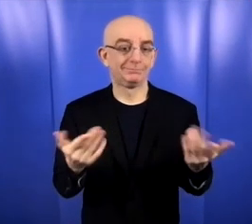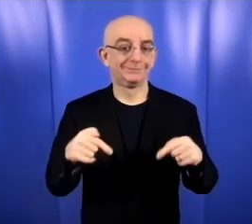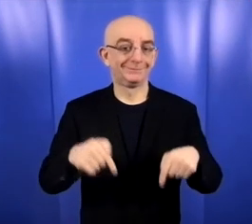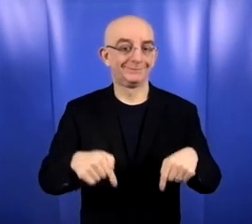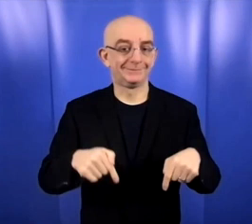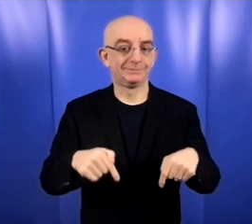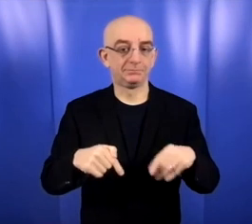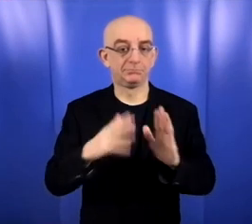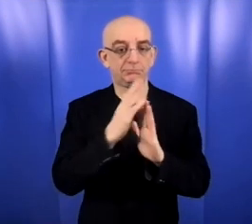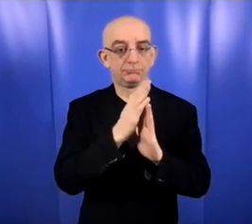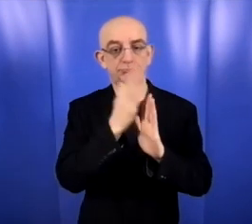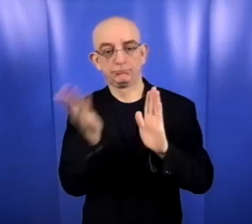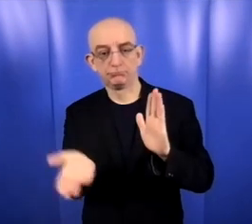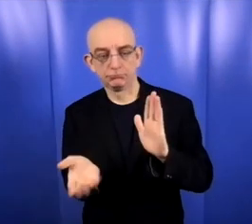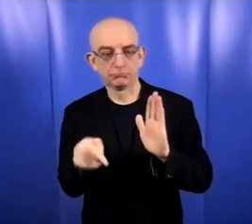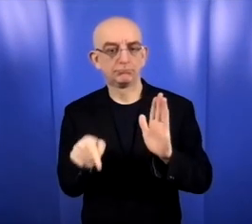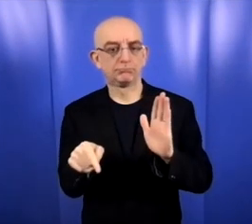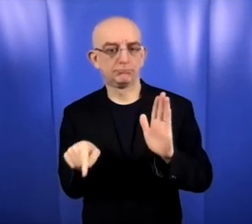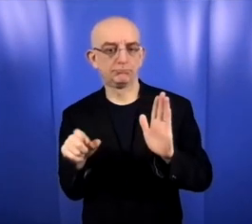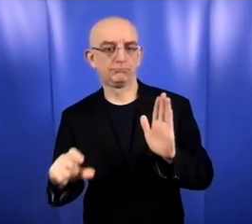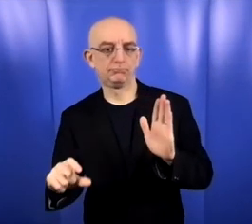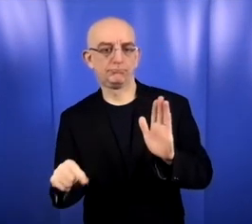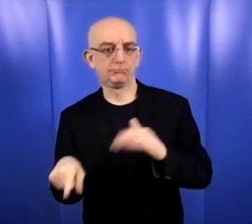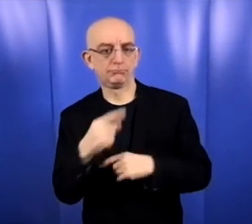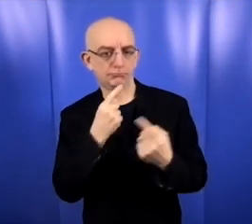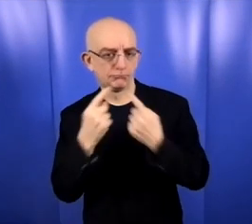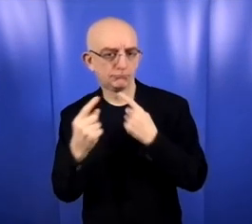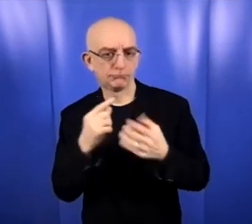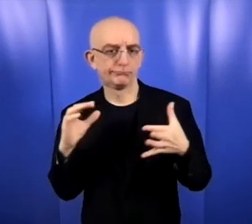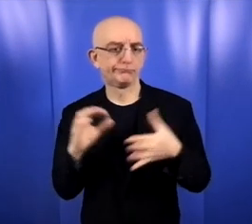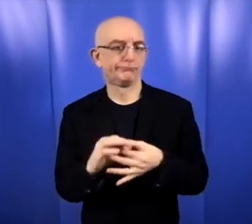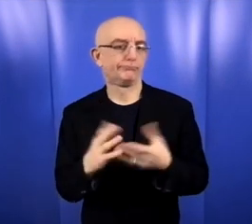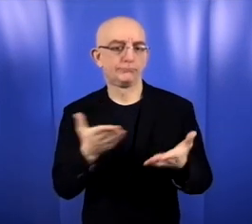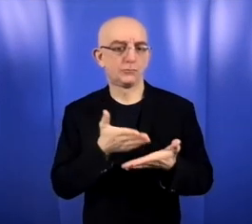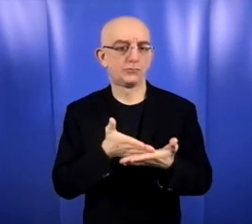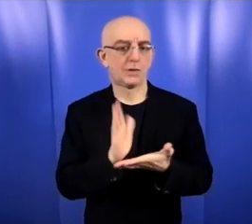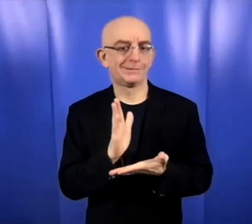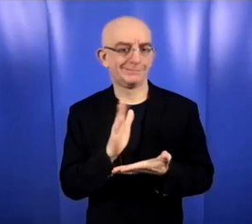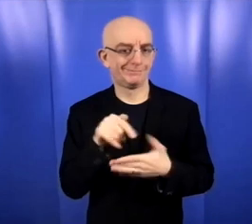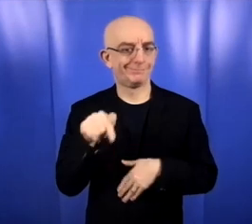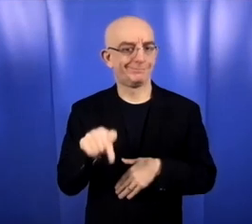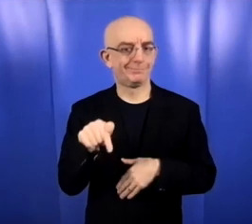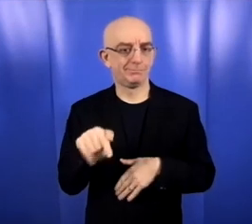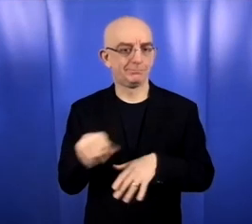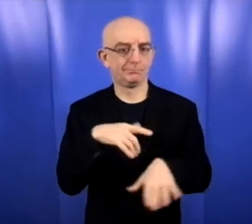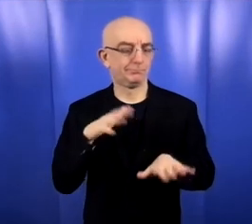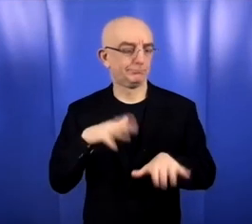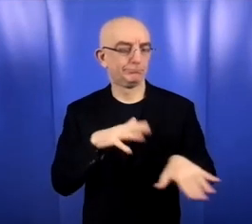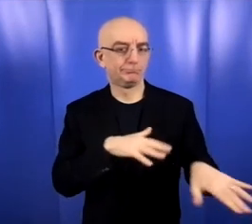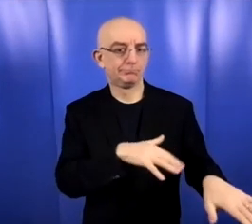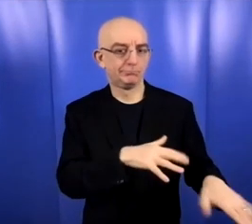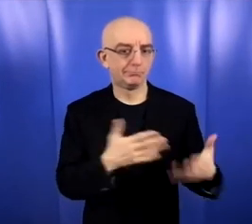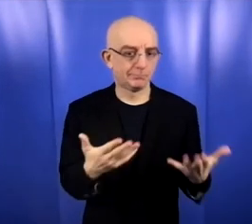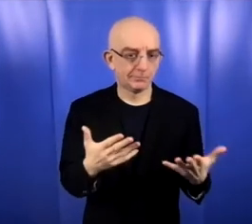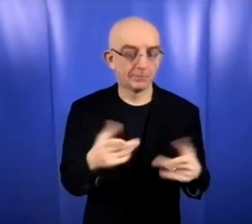Education is fundamental. We know that so many children who are forcibly displaced do not